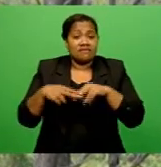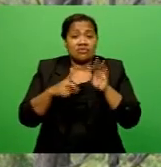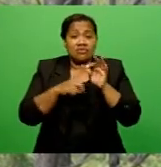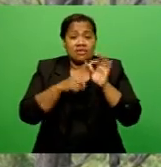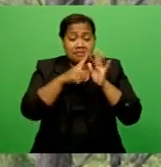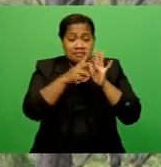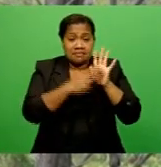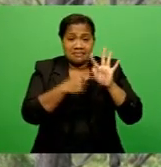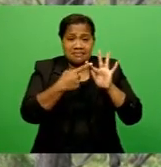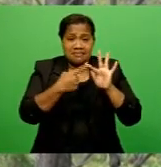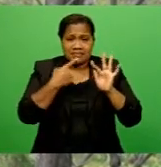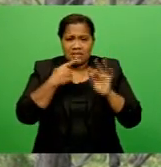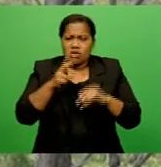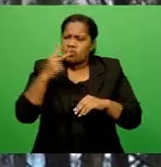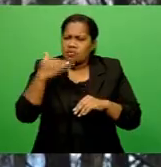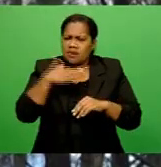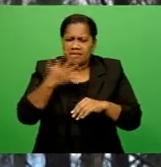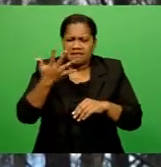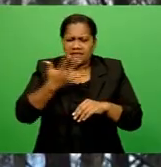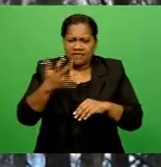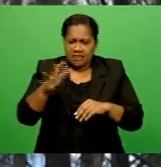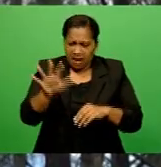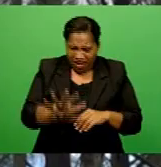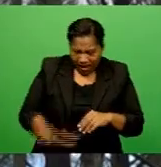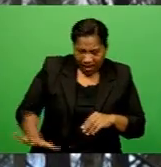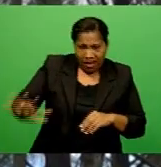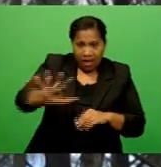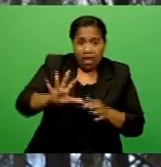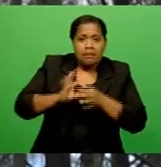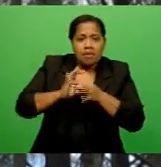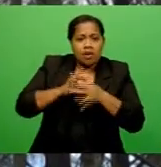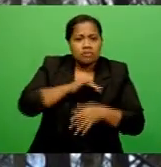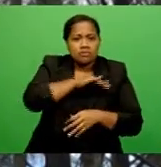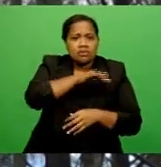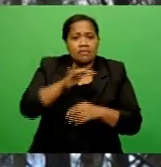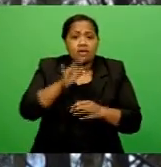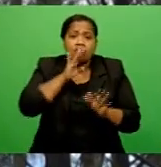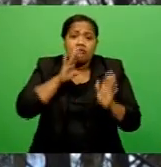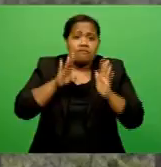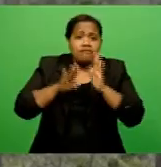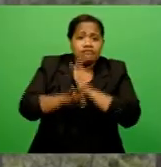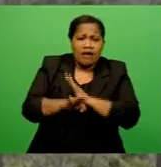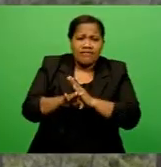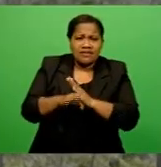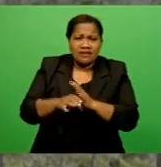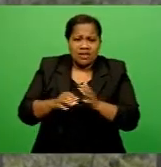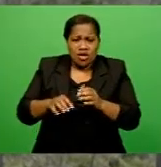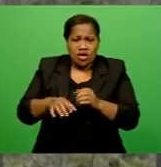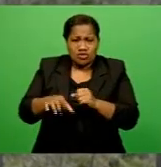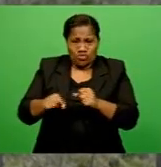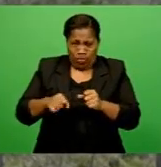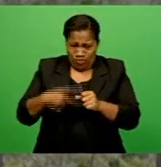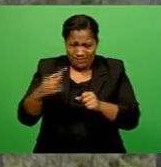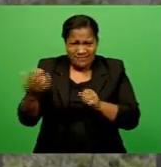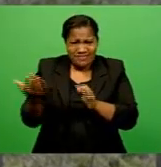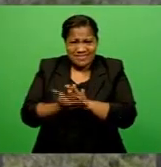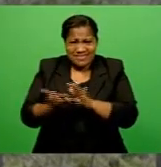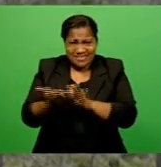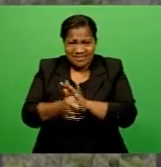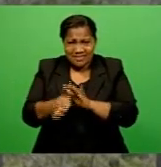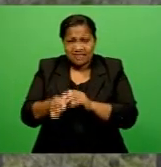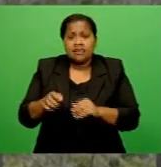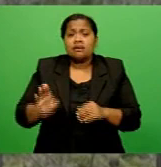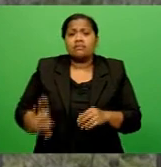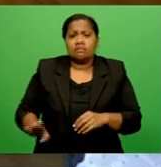268 hectares of overplanted pine belongs to them, and private sawmillers are trying to buy out landowners in Bua. TLTB